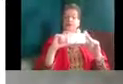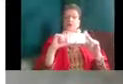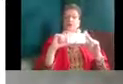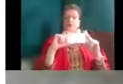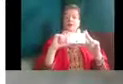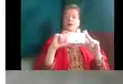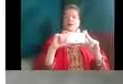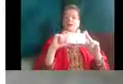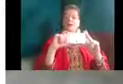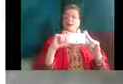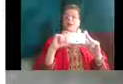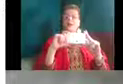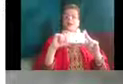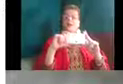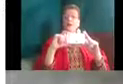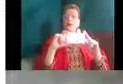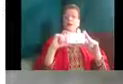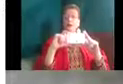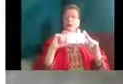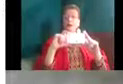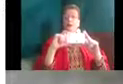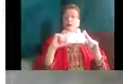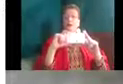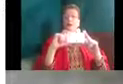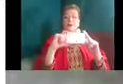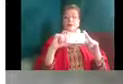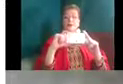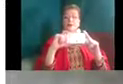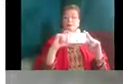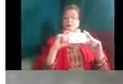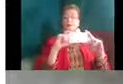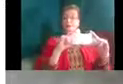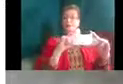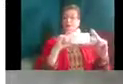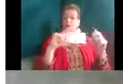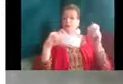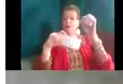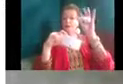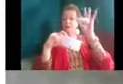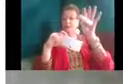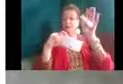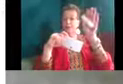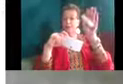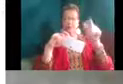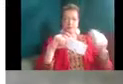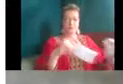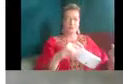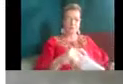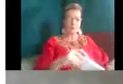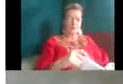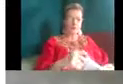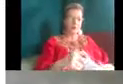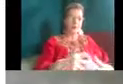you do want to know where you are in proximity to where the person who's going to be pressing the button is